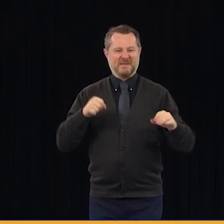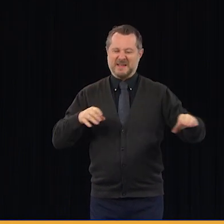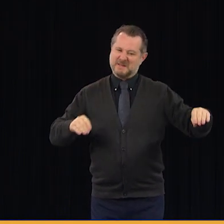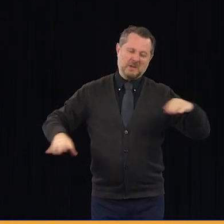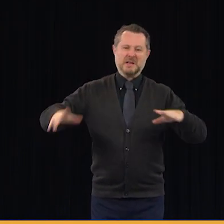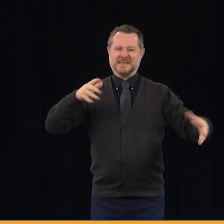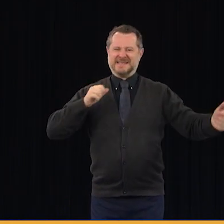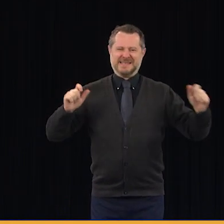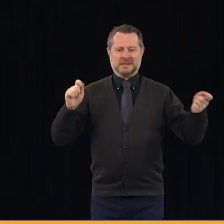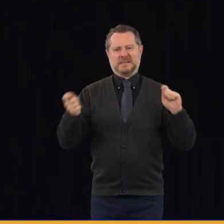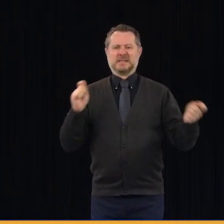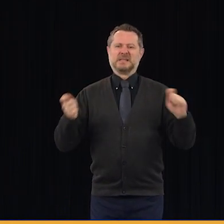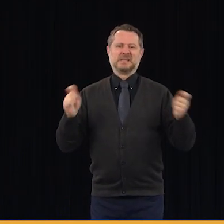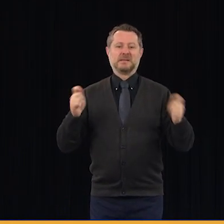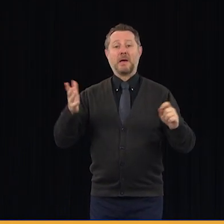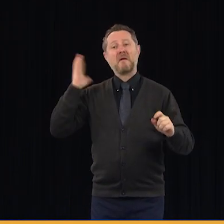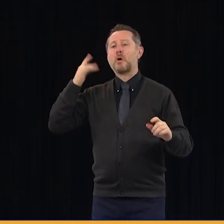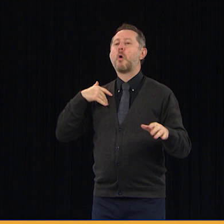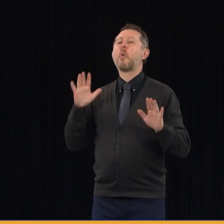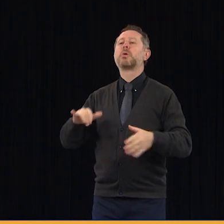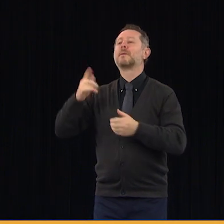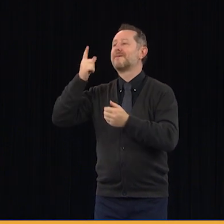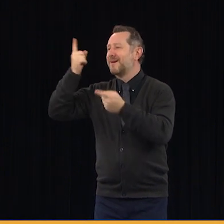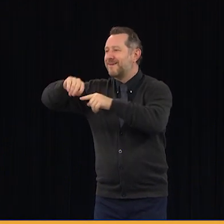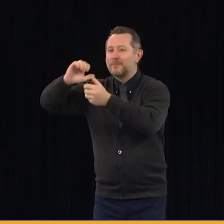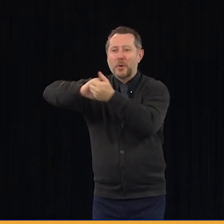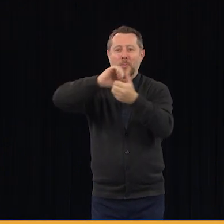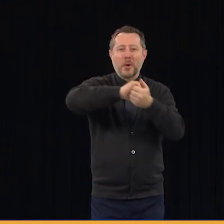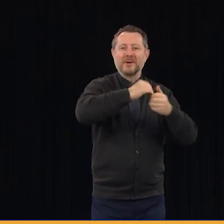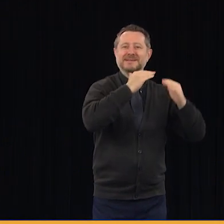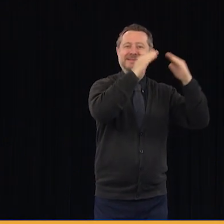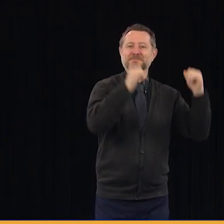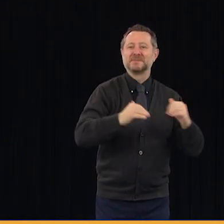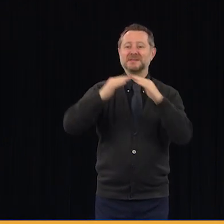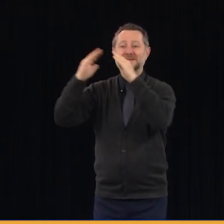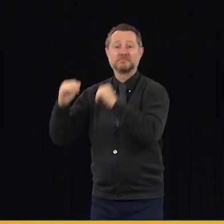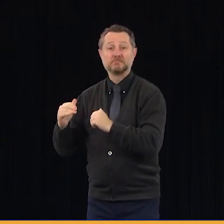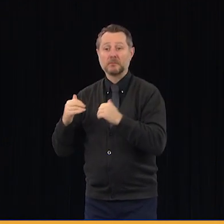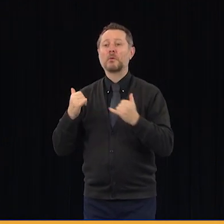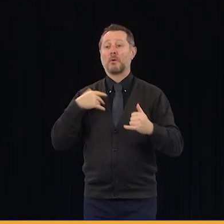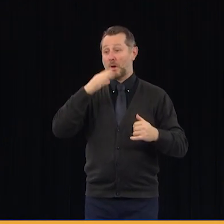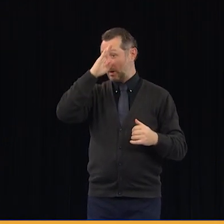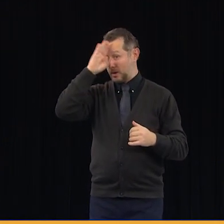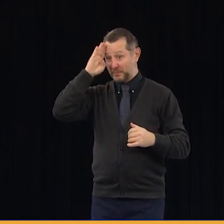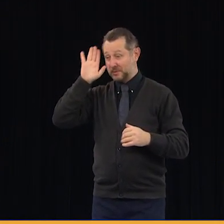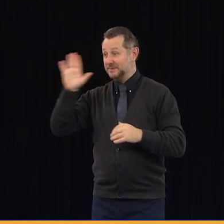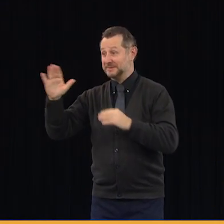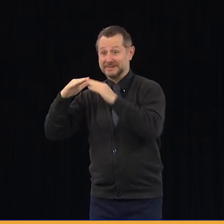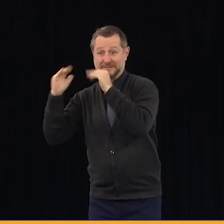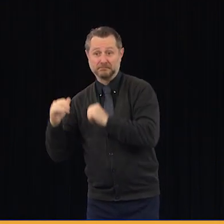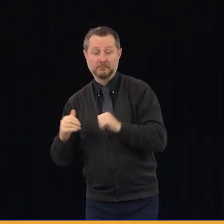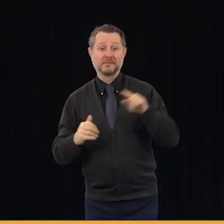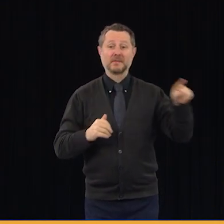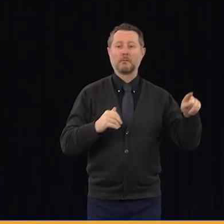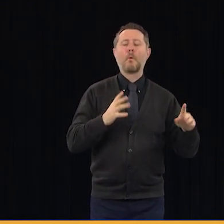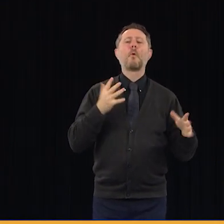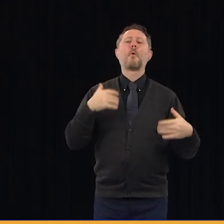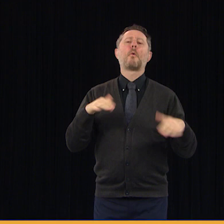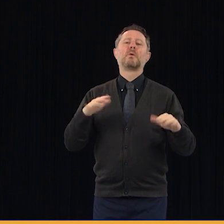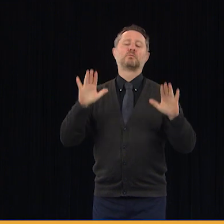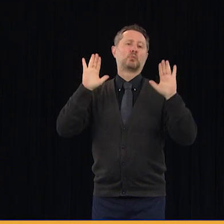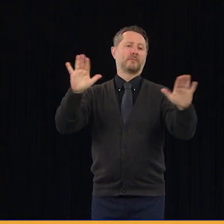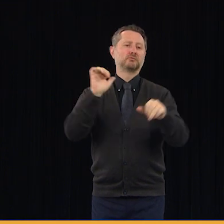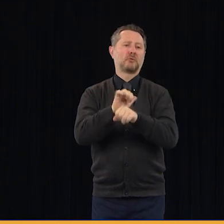never before. Our healthcare system has done a phenomenal job in doing an insurmountable